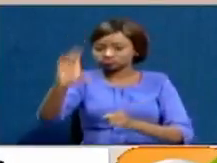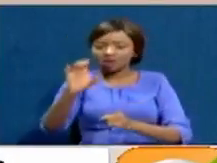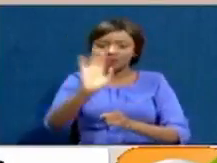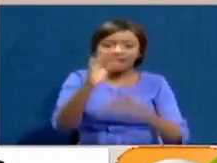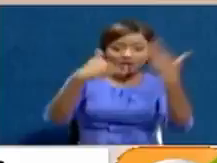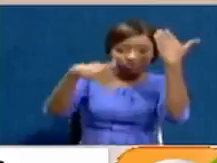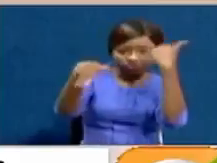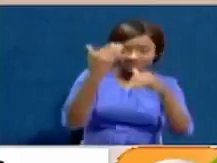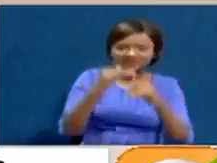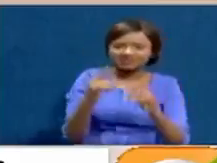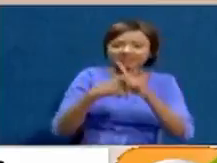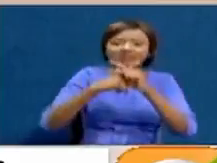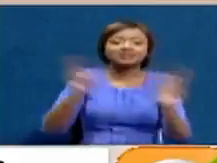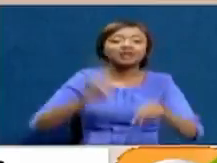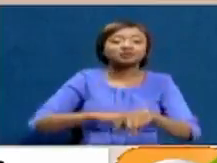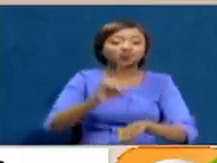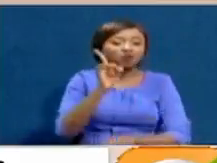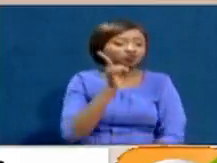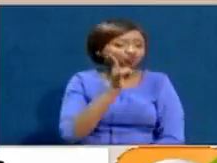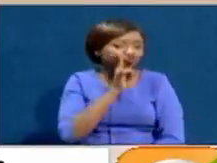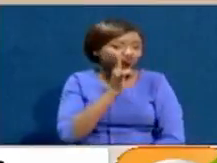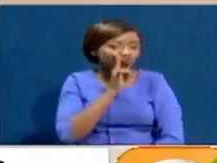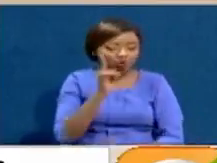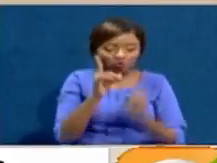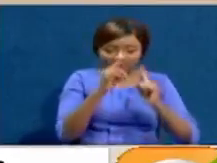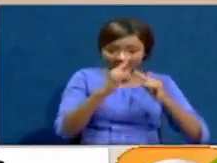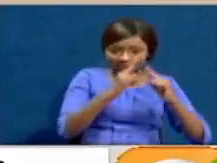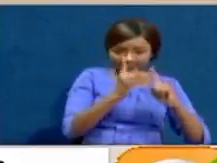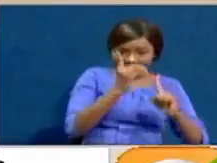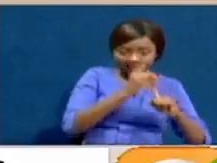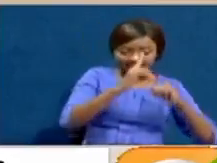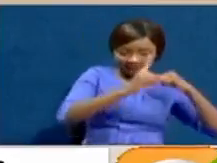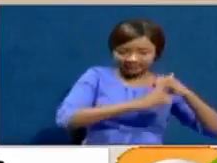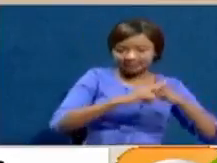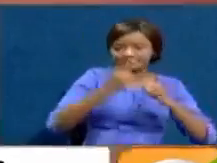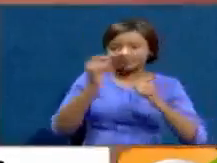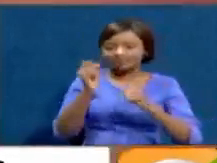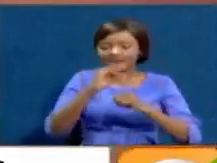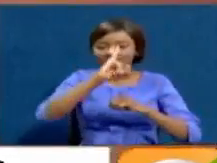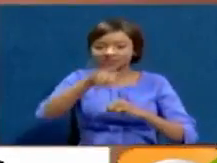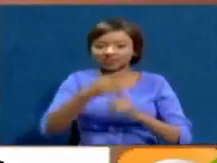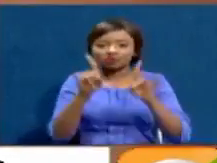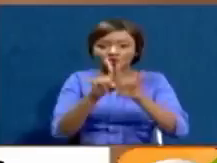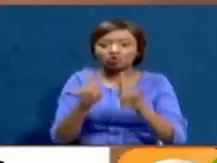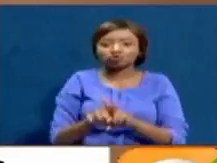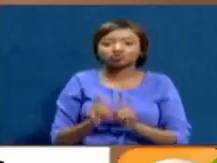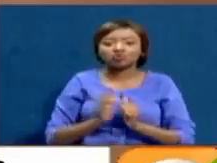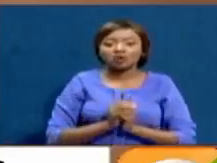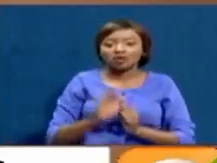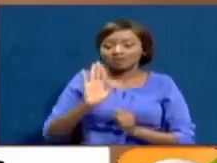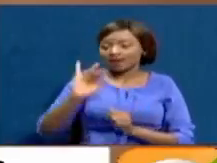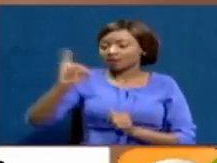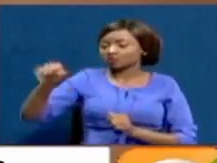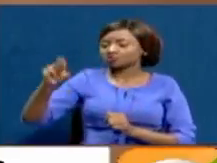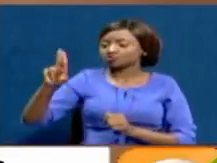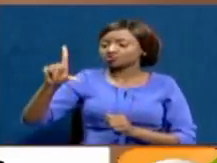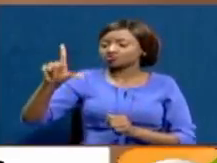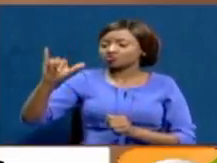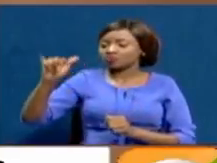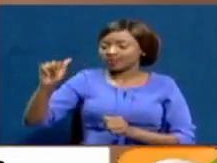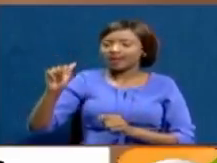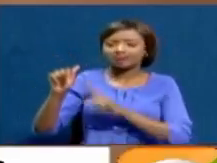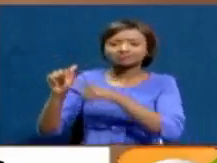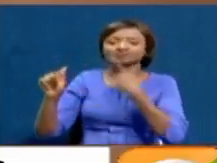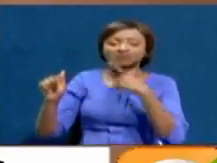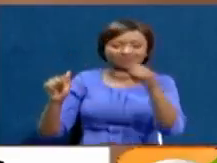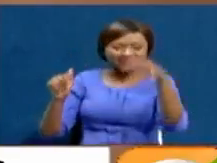university, effective tomorrow, the 6th of January, 2020. Well, Council Chairperson Professor Julia Odhiambo says the decision